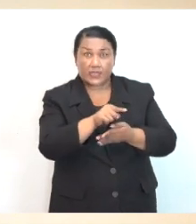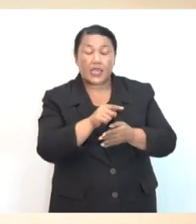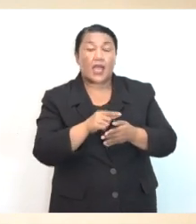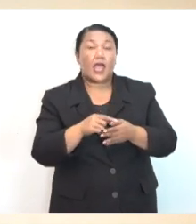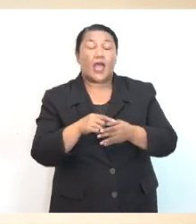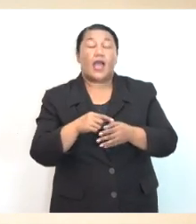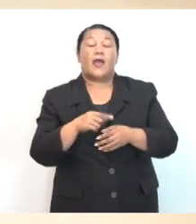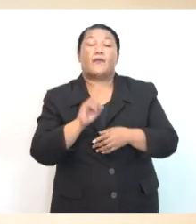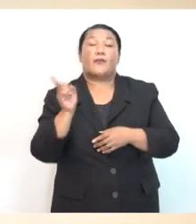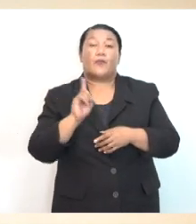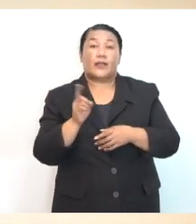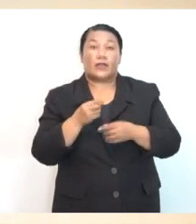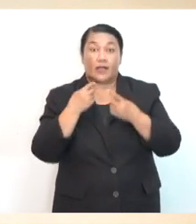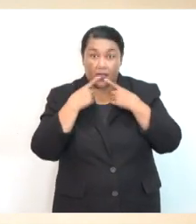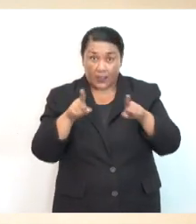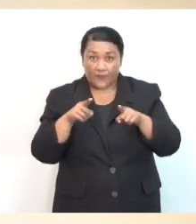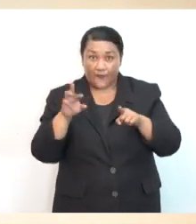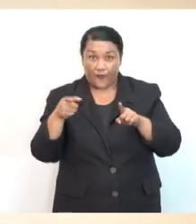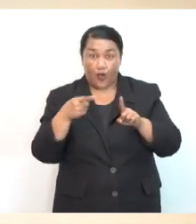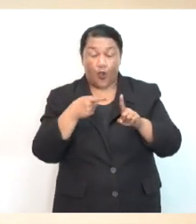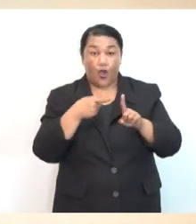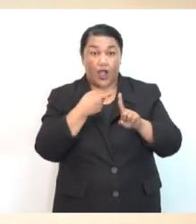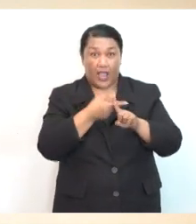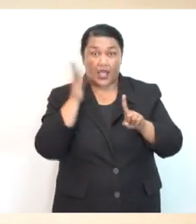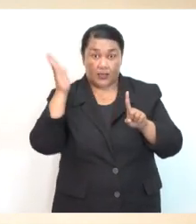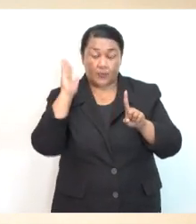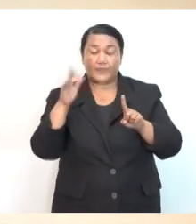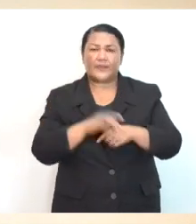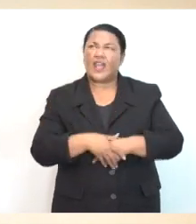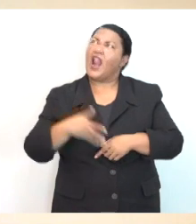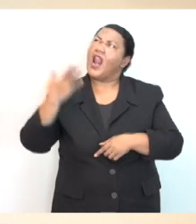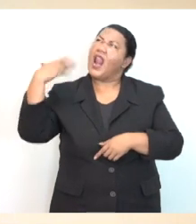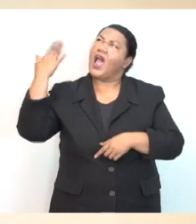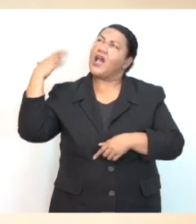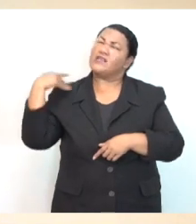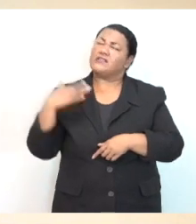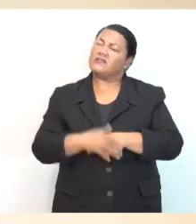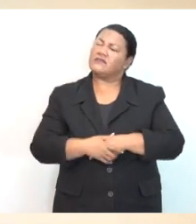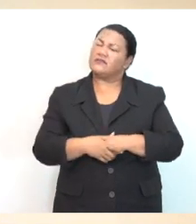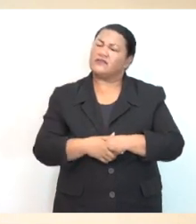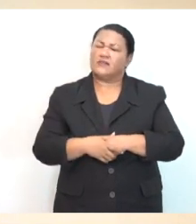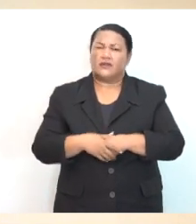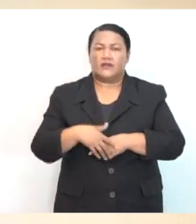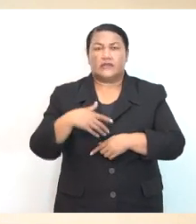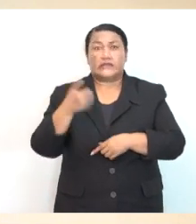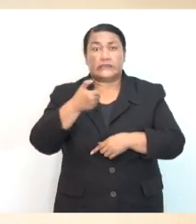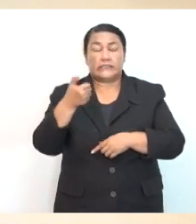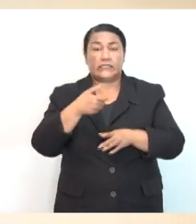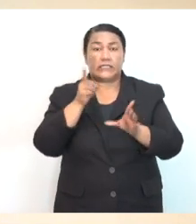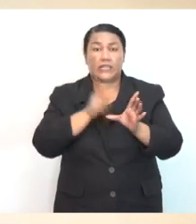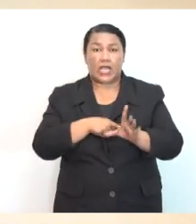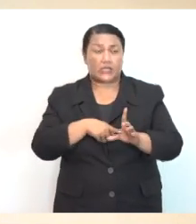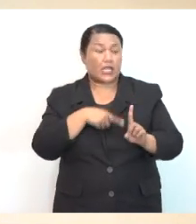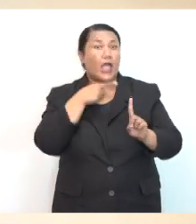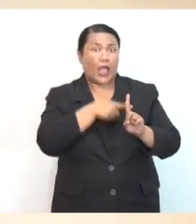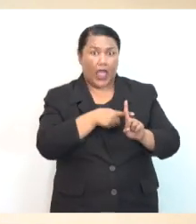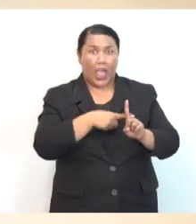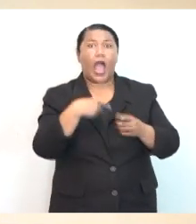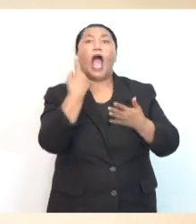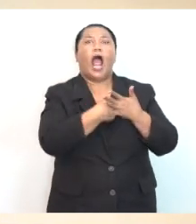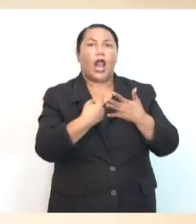be made in the budget. This includes the Land Claims Tribunal. Regarding the redeployment of funds within the